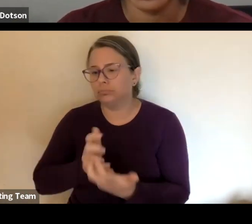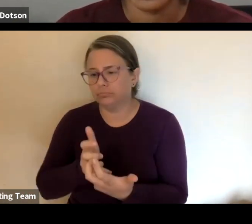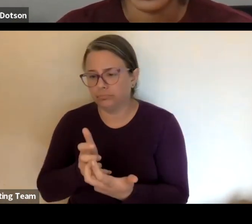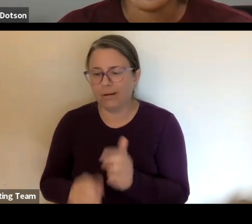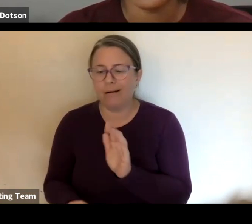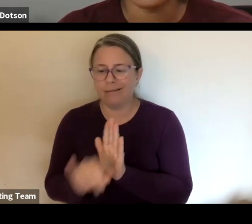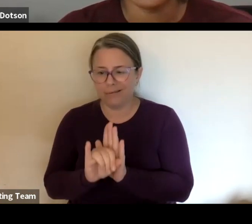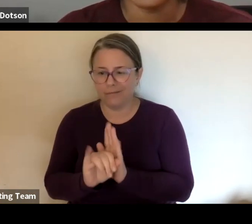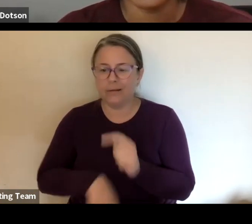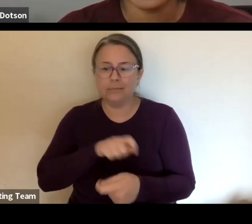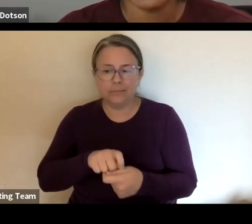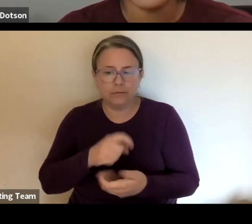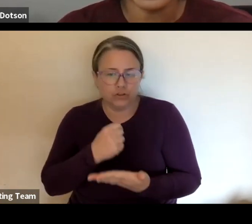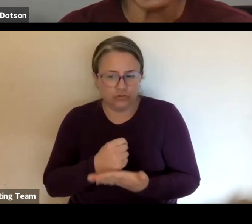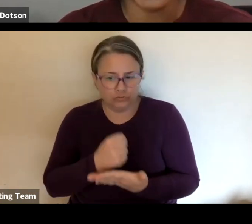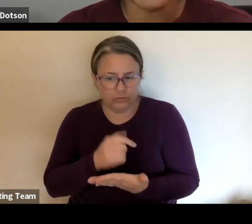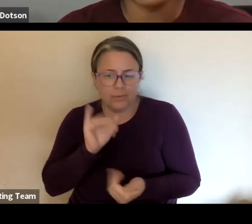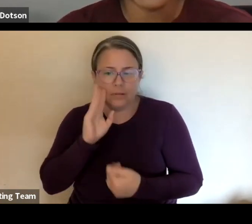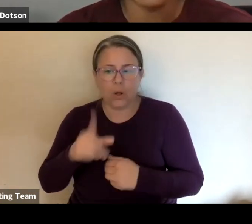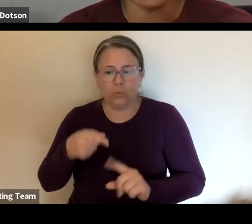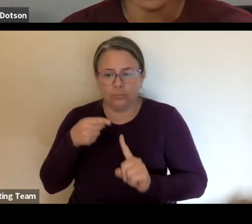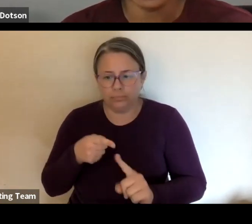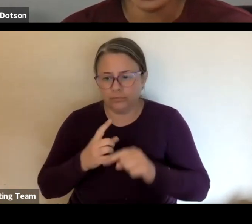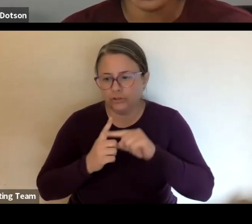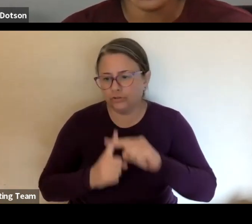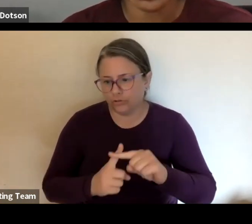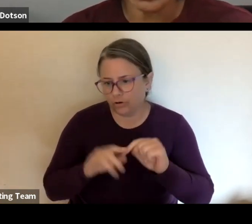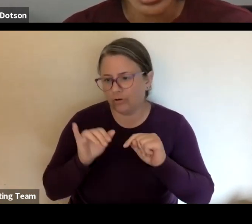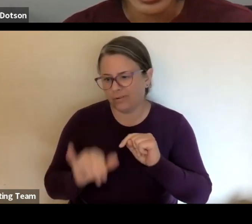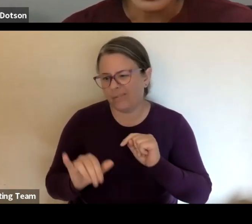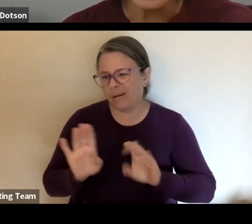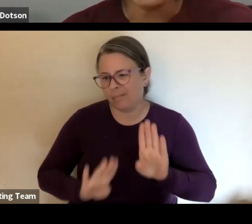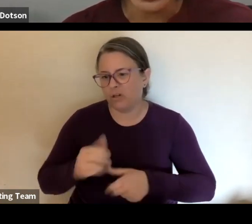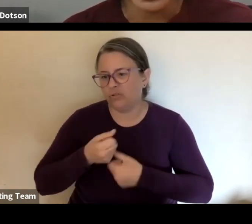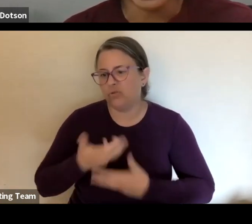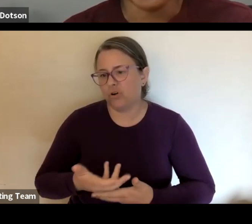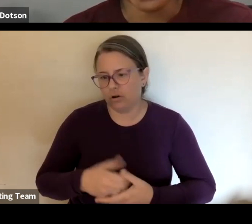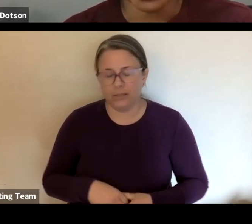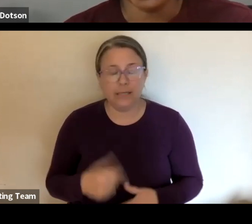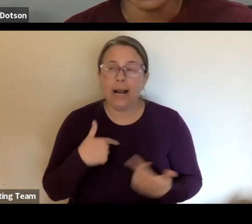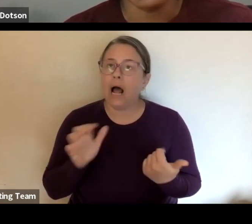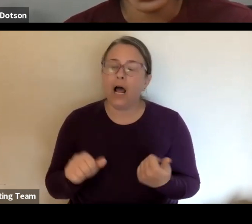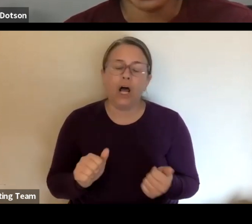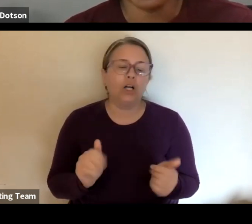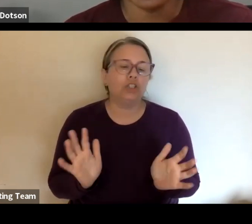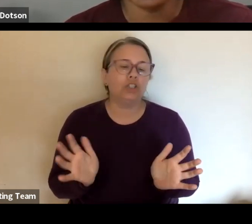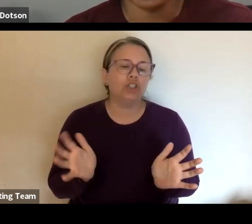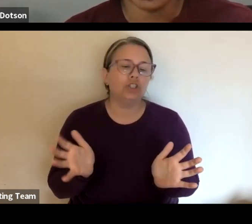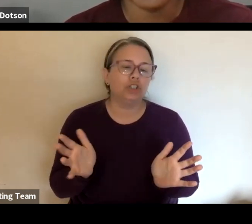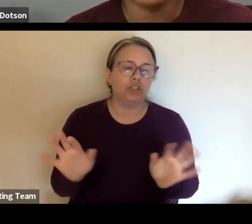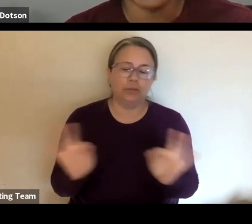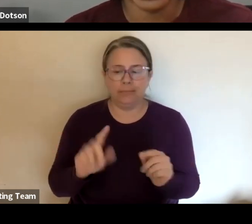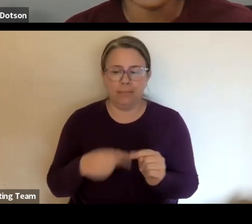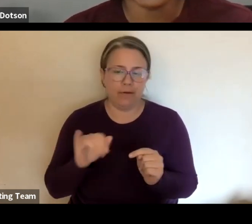effective. Again, I could spend all day talking about that because it's something I feel really strongly about as well. I